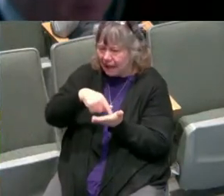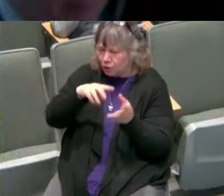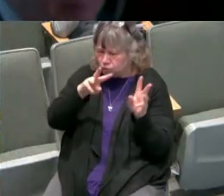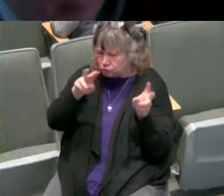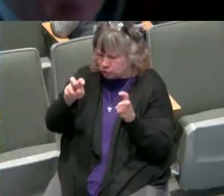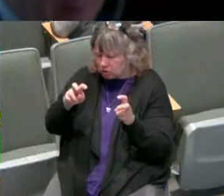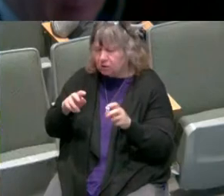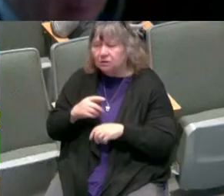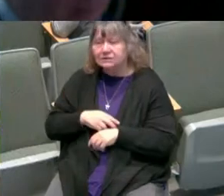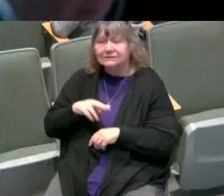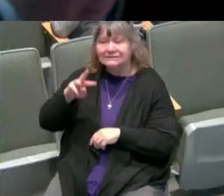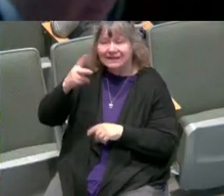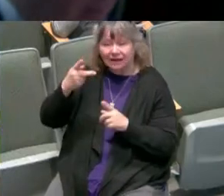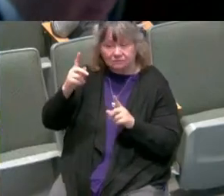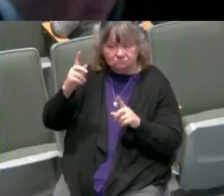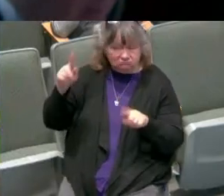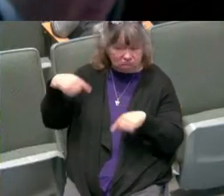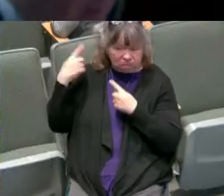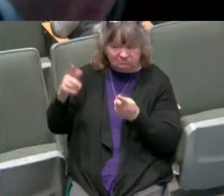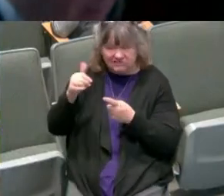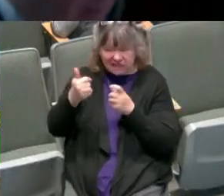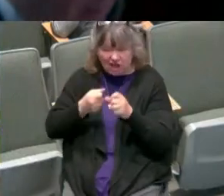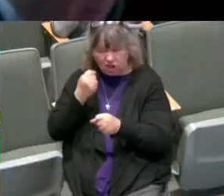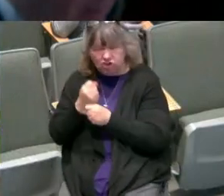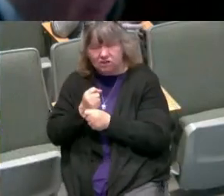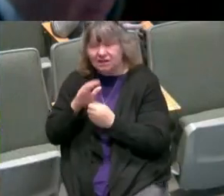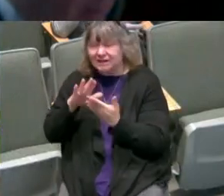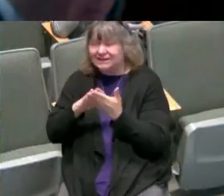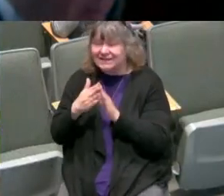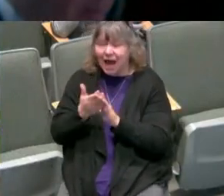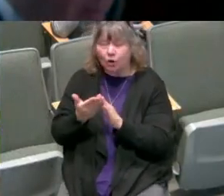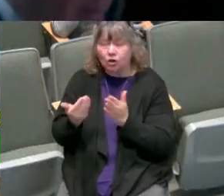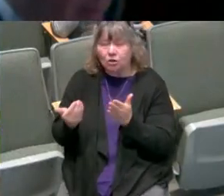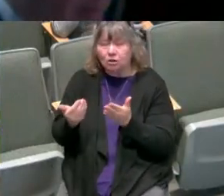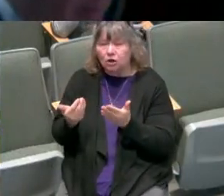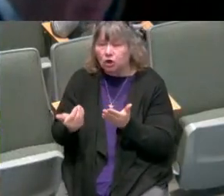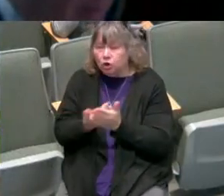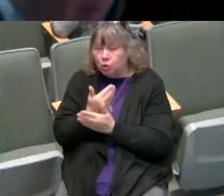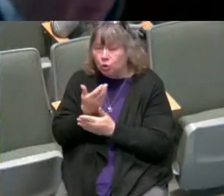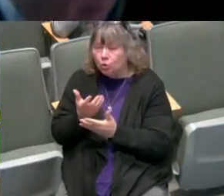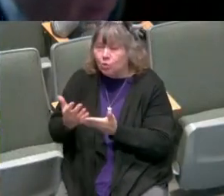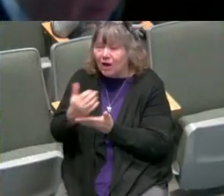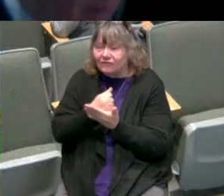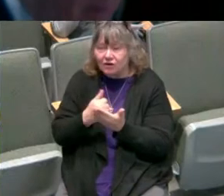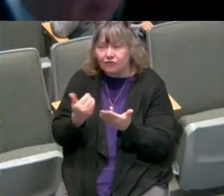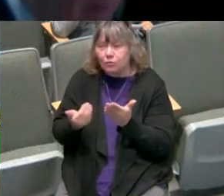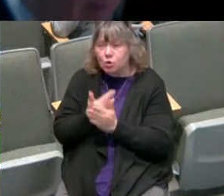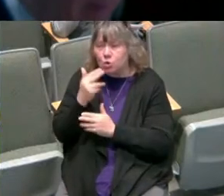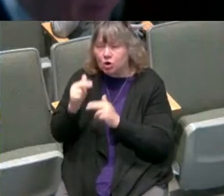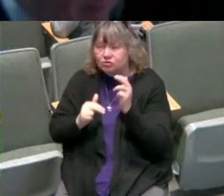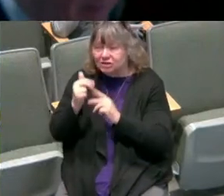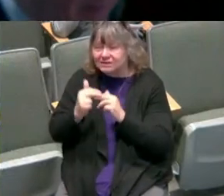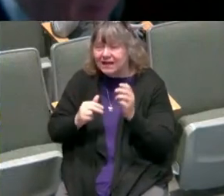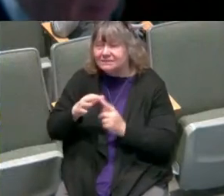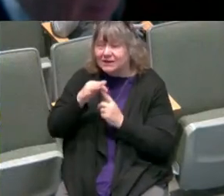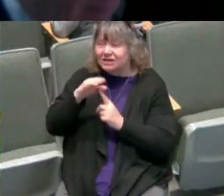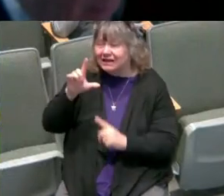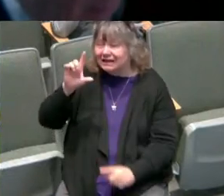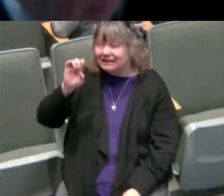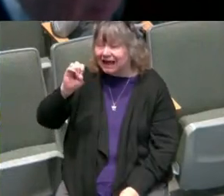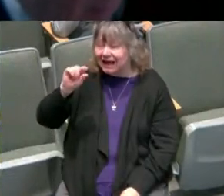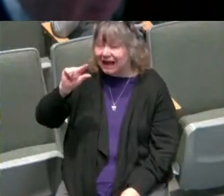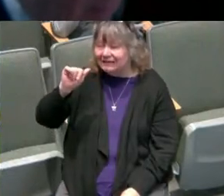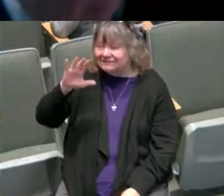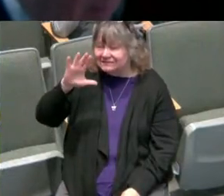second over the past decade the town has relied on new revenue from new residential construction especially at Legacy Farms to not only cover